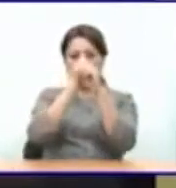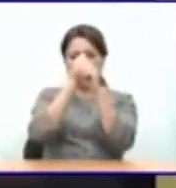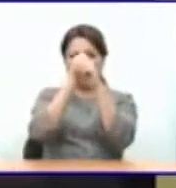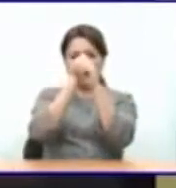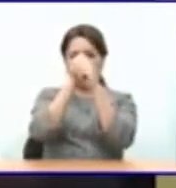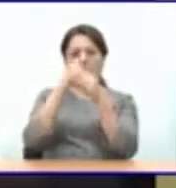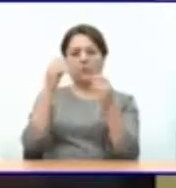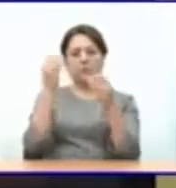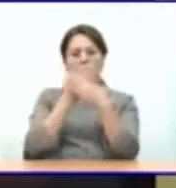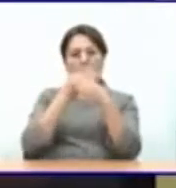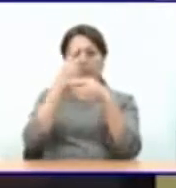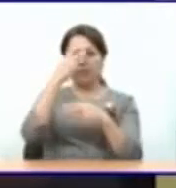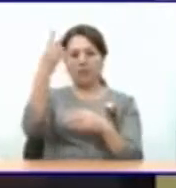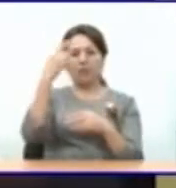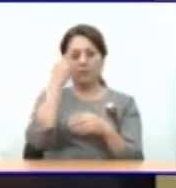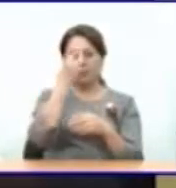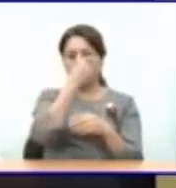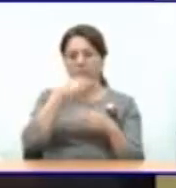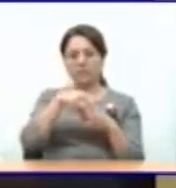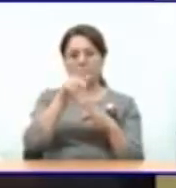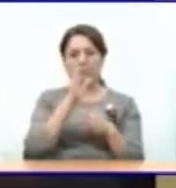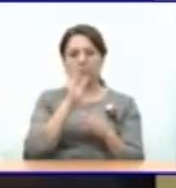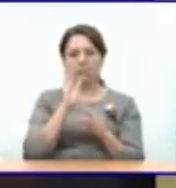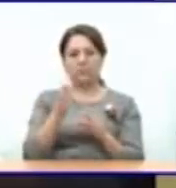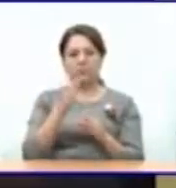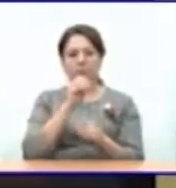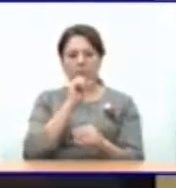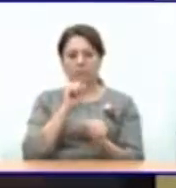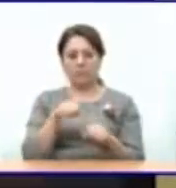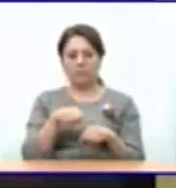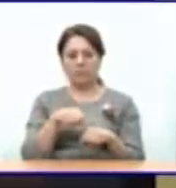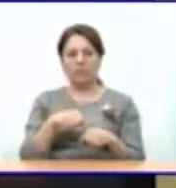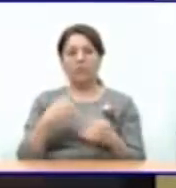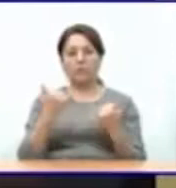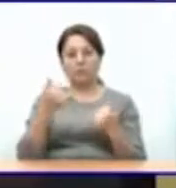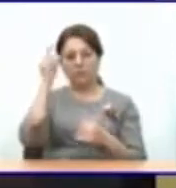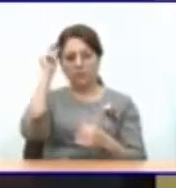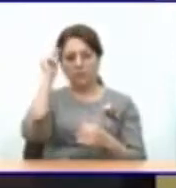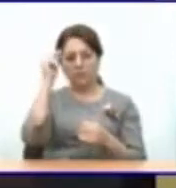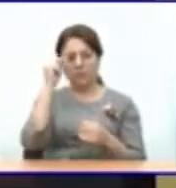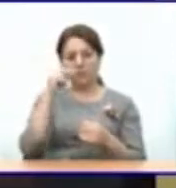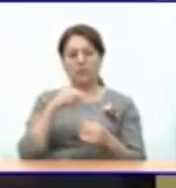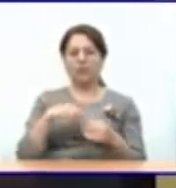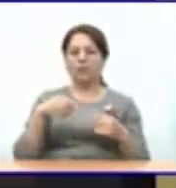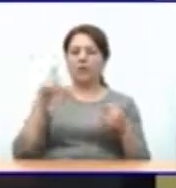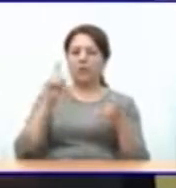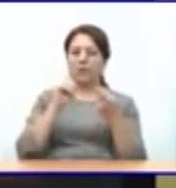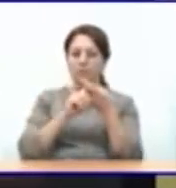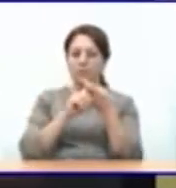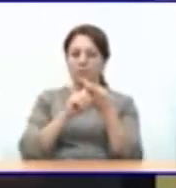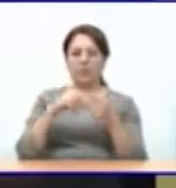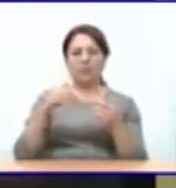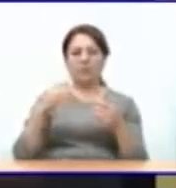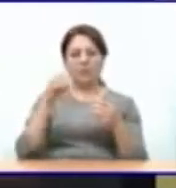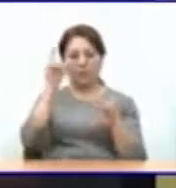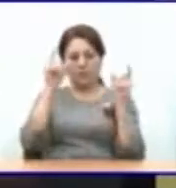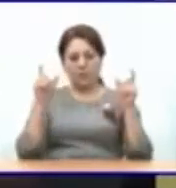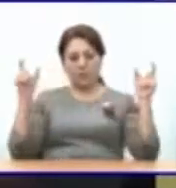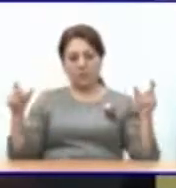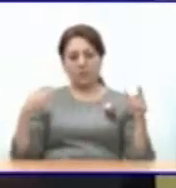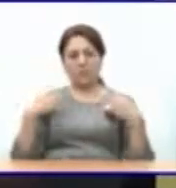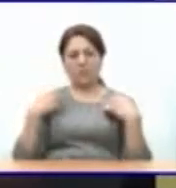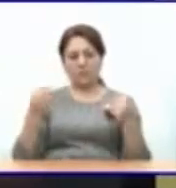ko'zingizga zarar yetkazishi mumkin. Demak, biz bugungi fanimizda topshirig'imiz orqali bevosita inson salomatligi haqida